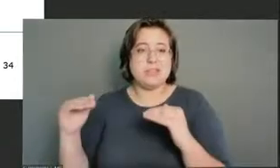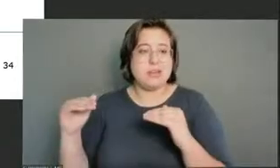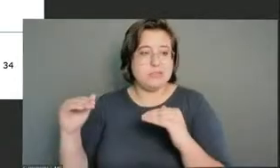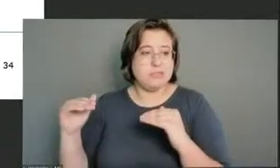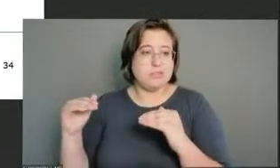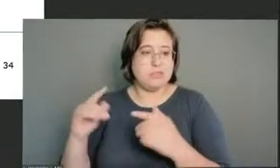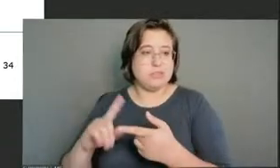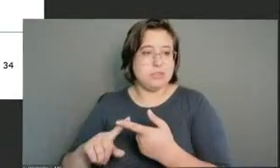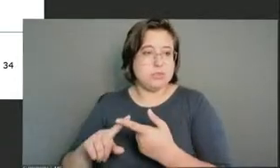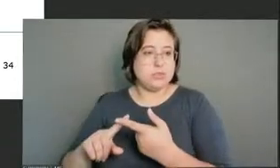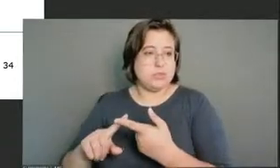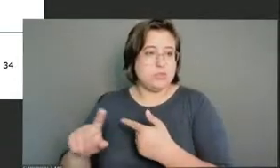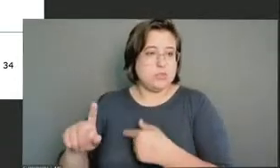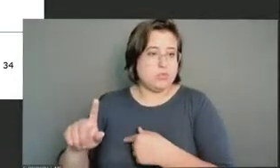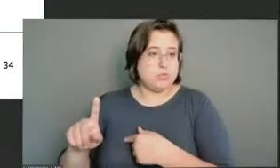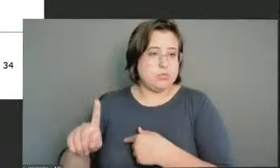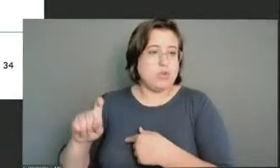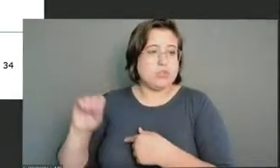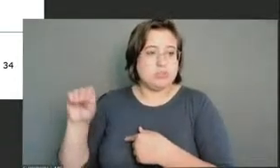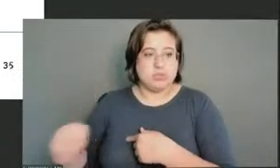federal poverty level.